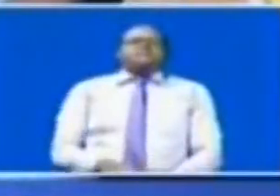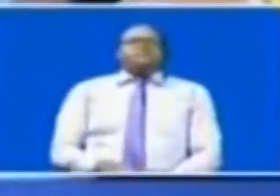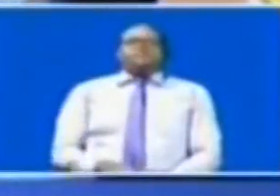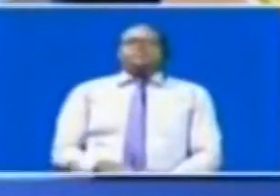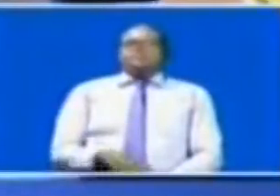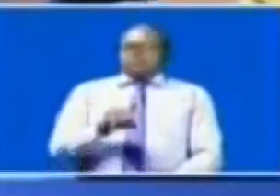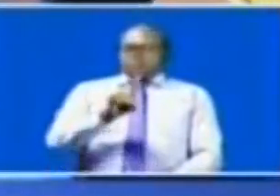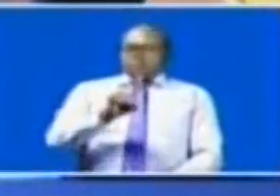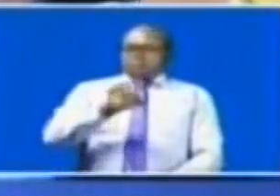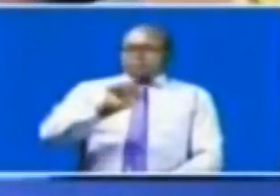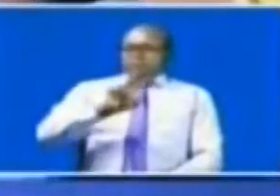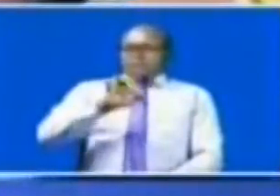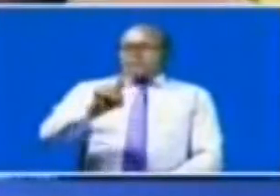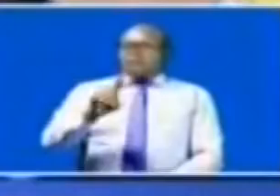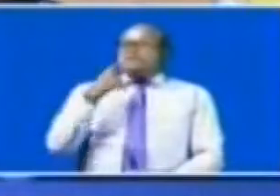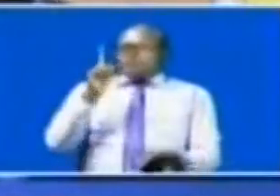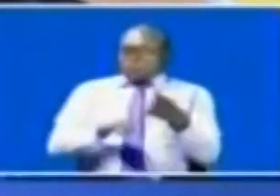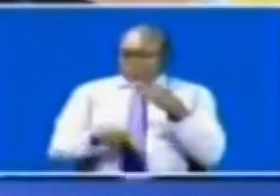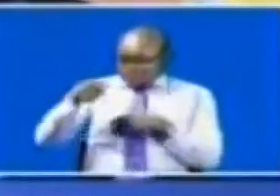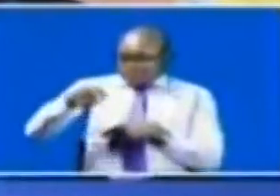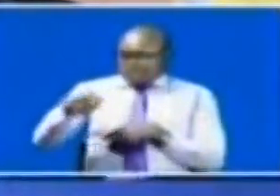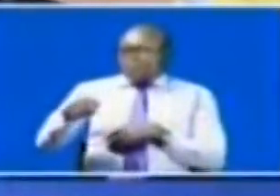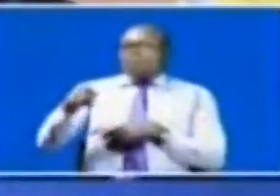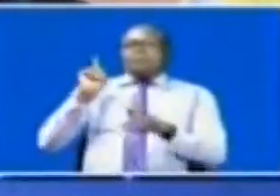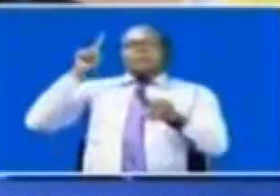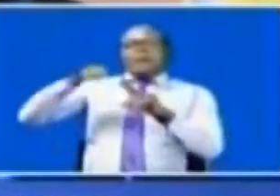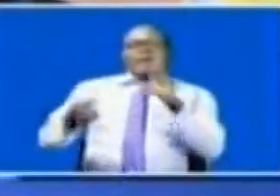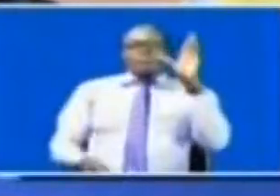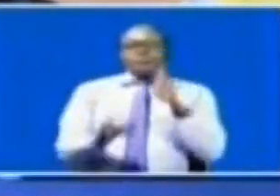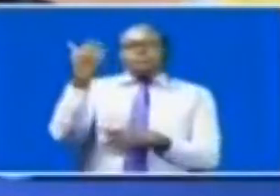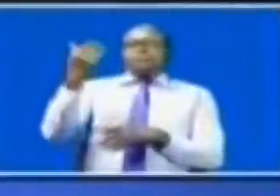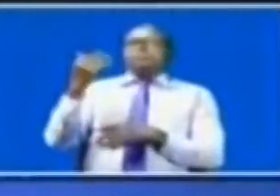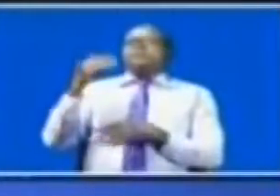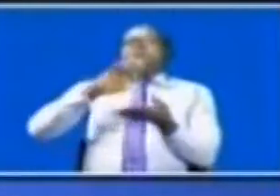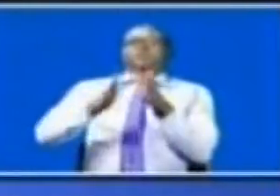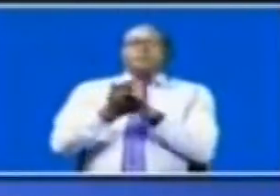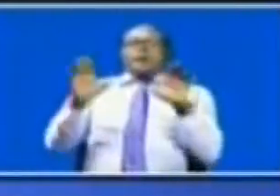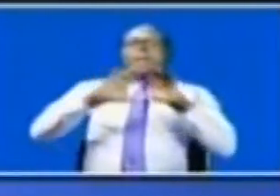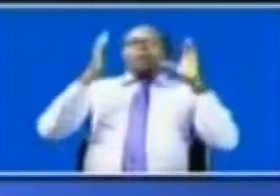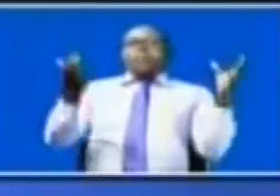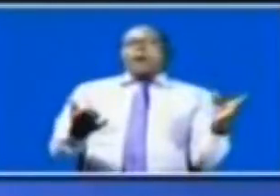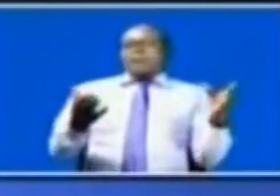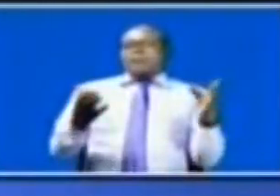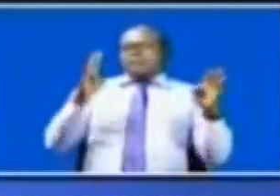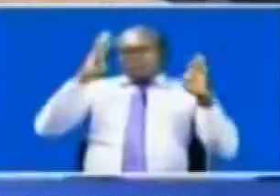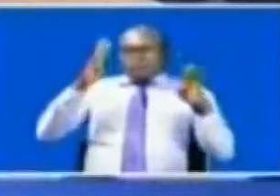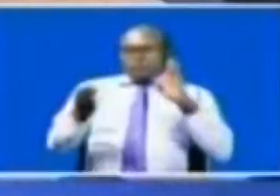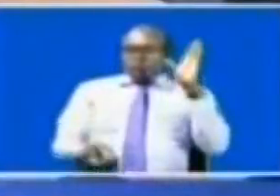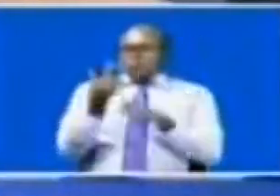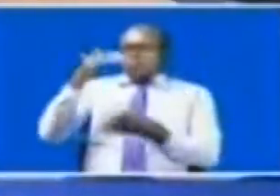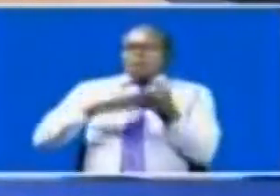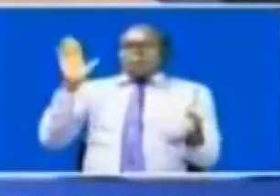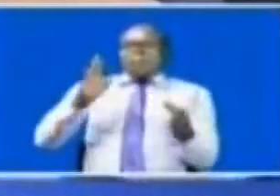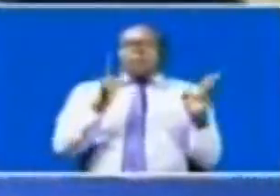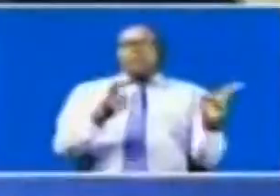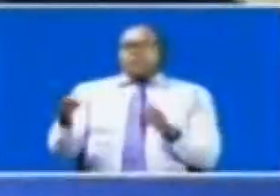David Okumbo and John Wandera say it is from here that they intend to kickstart their journey into great world of innovation by coming up with a more